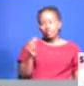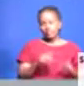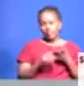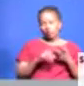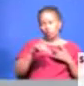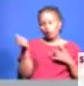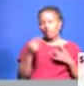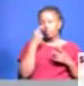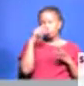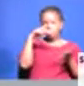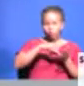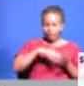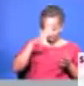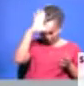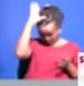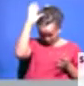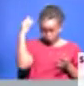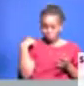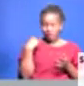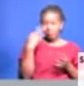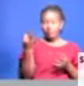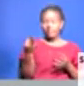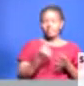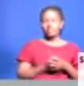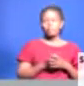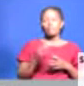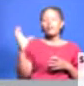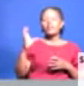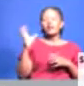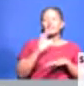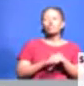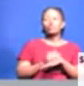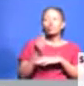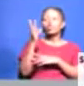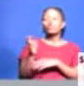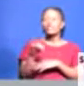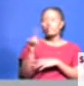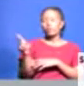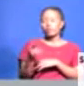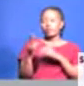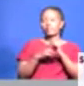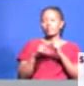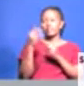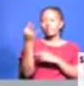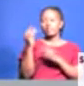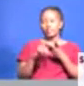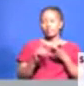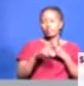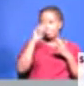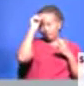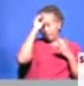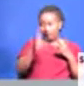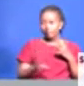of KANU coming in third. The KUP candidate got 20,073 votes, while the incumbent Mark